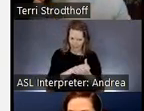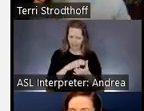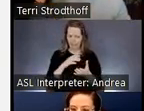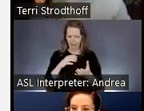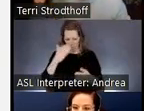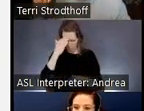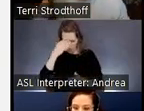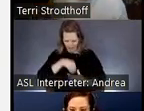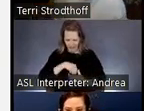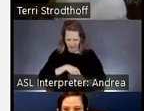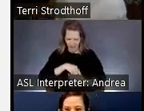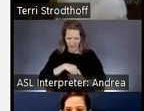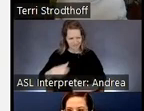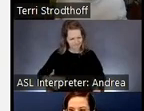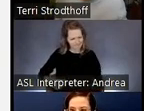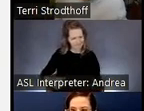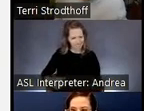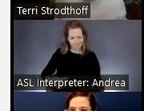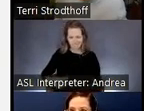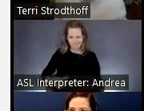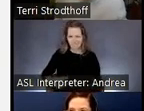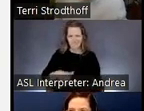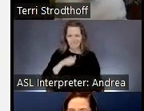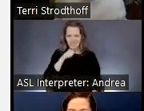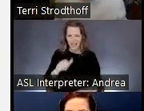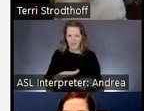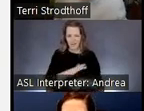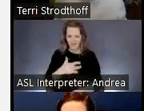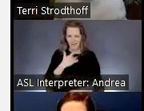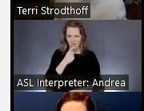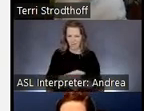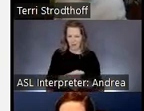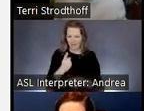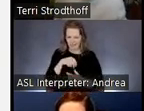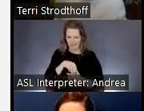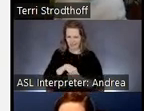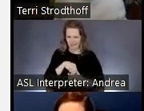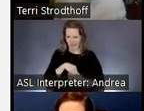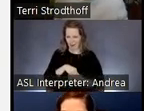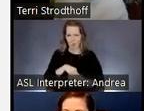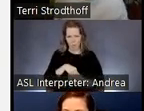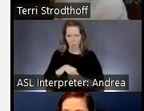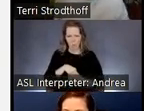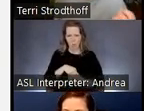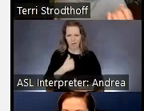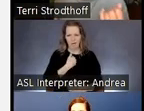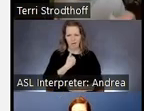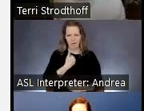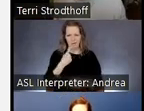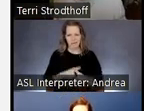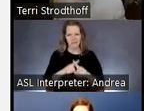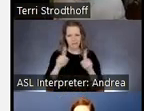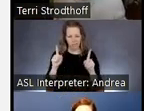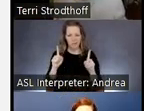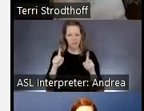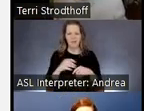but I have this little inkling that it's not totally right. Something inside of me is telling myself something different. In the